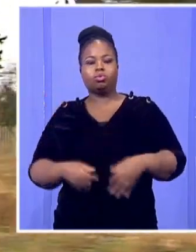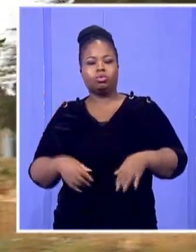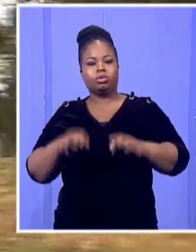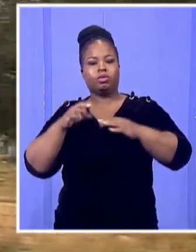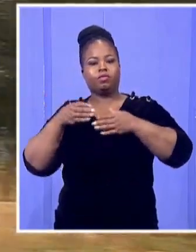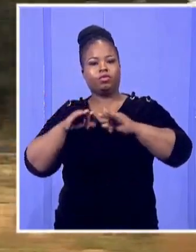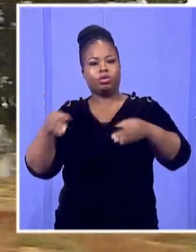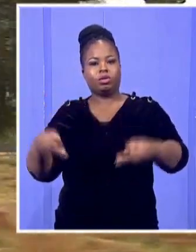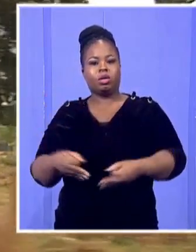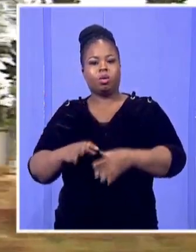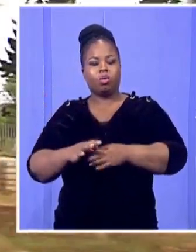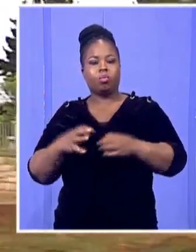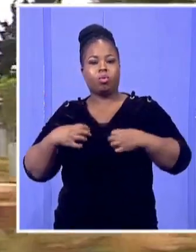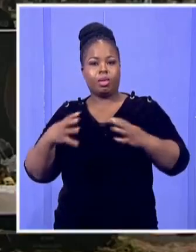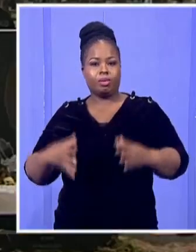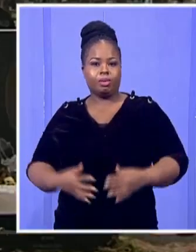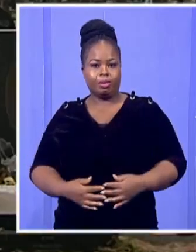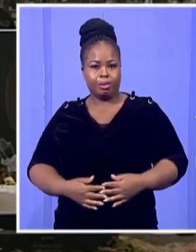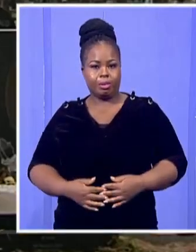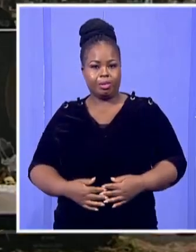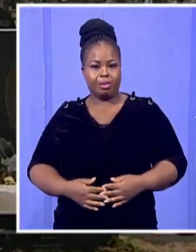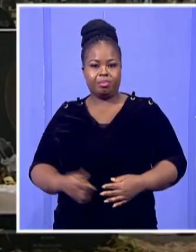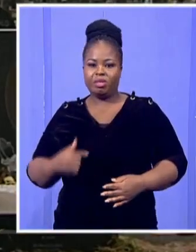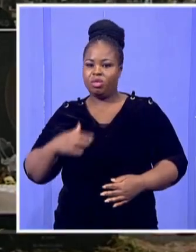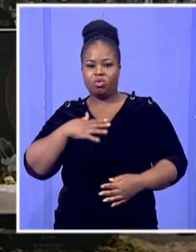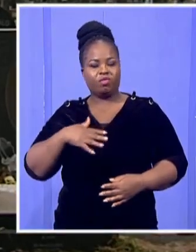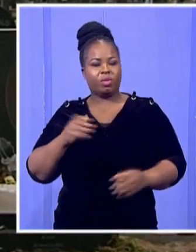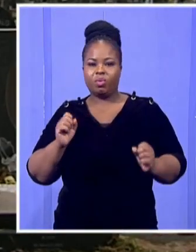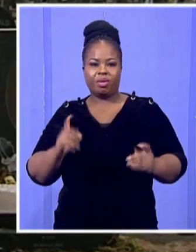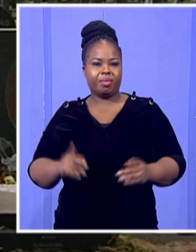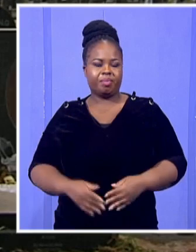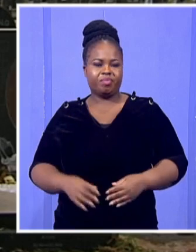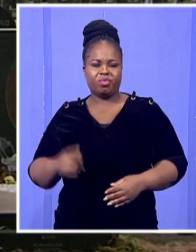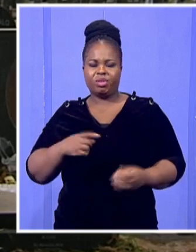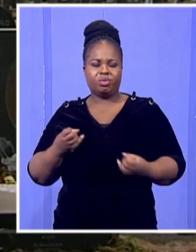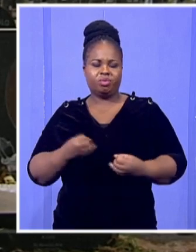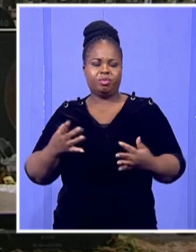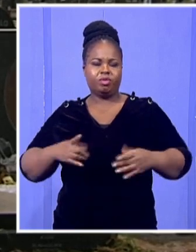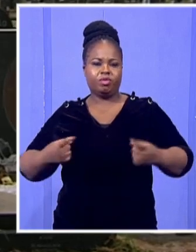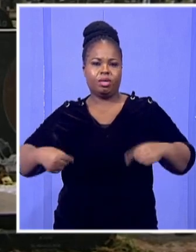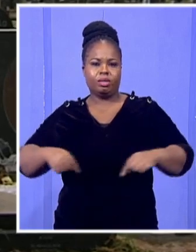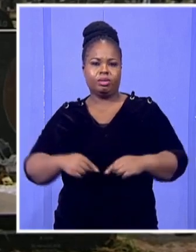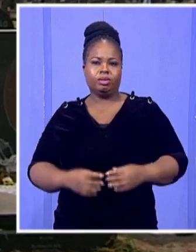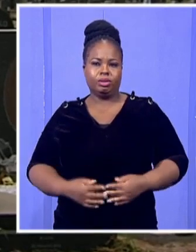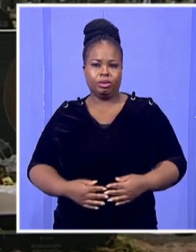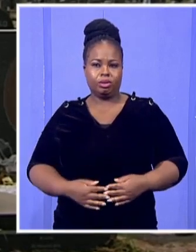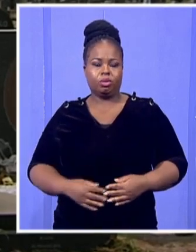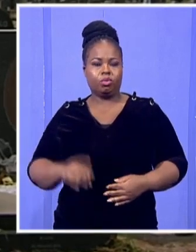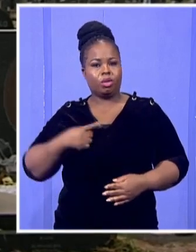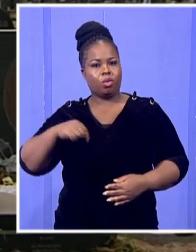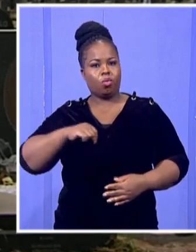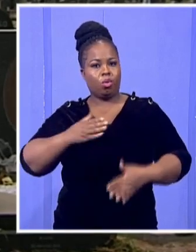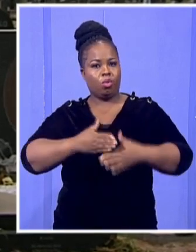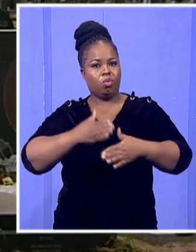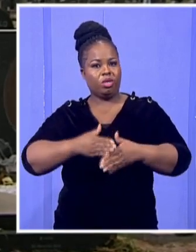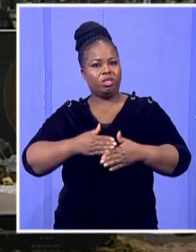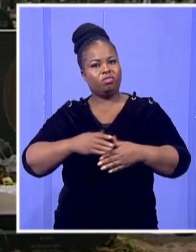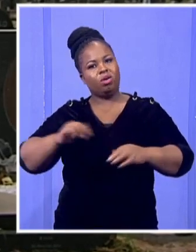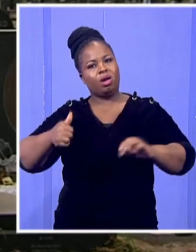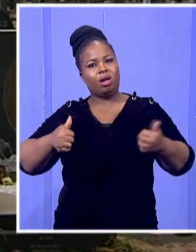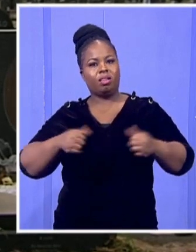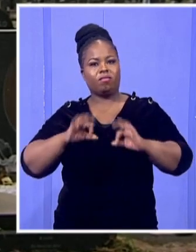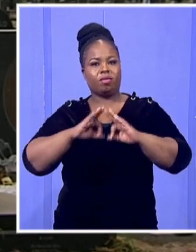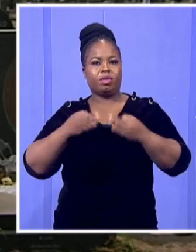owners. I don't feel okay because of it's too much for us. As we are working for other families